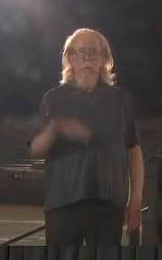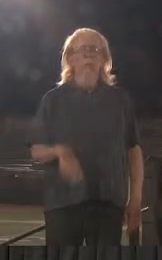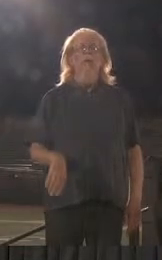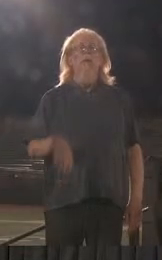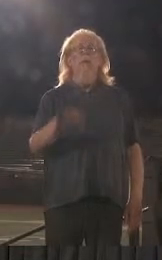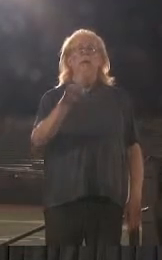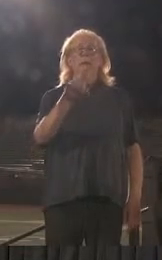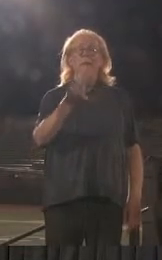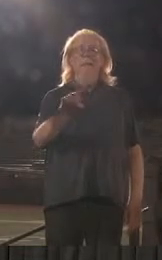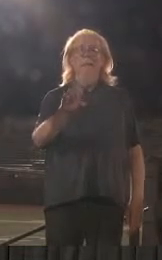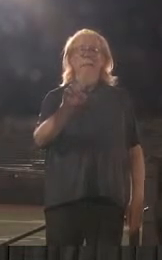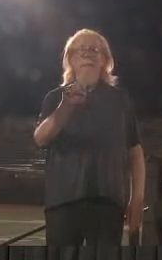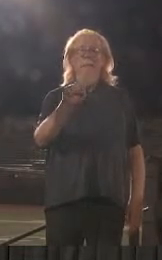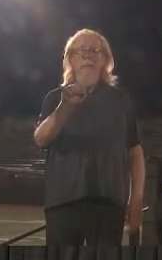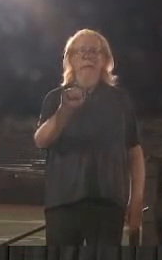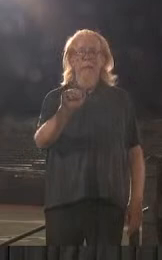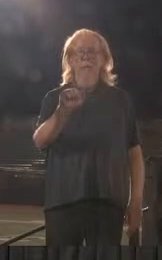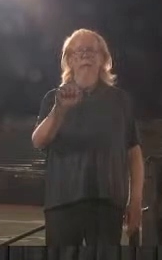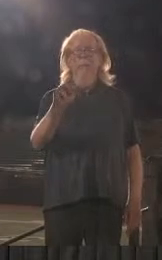Zeta Mendoza,